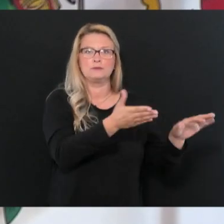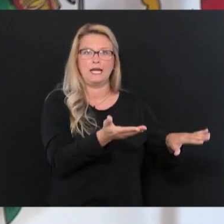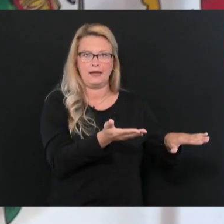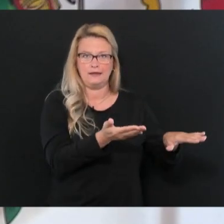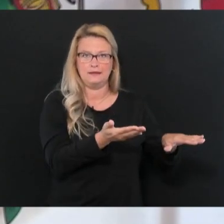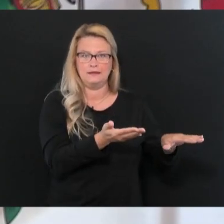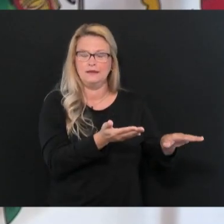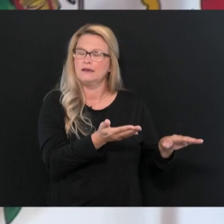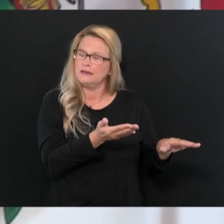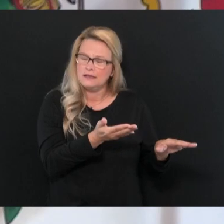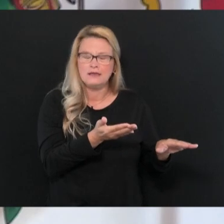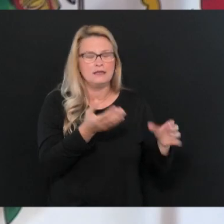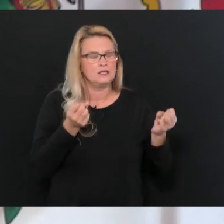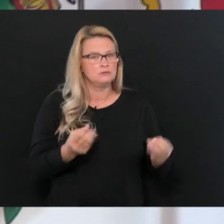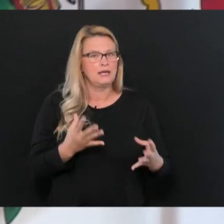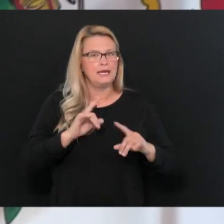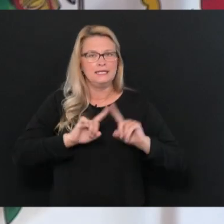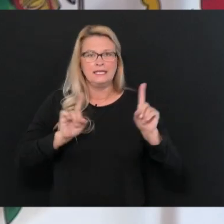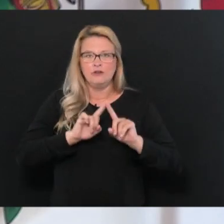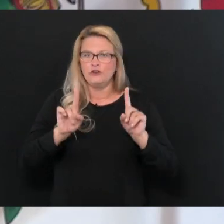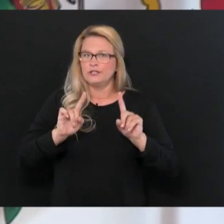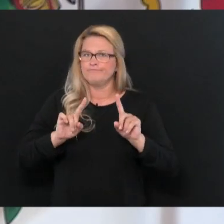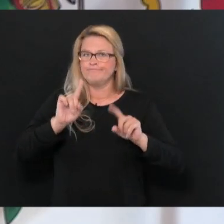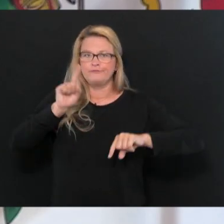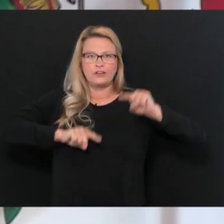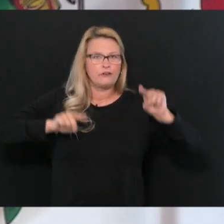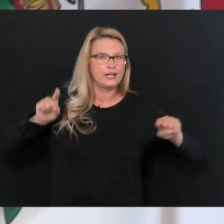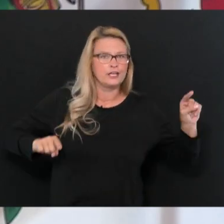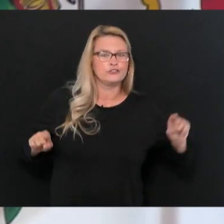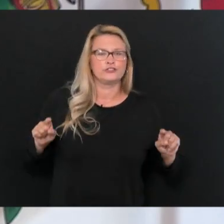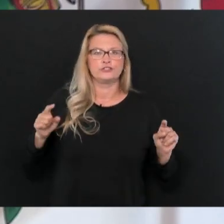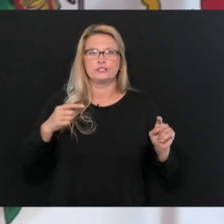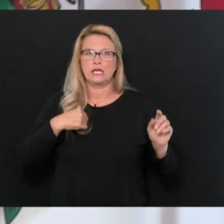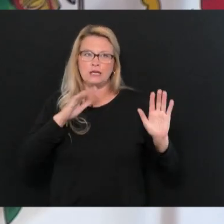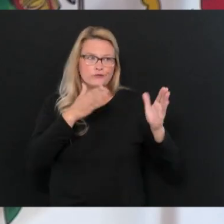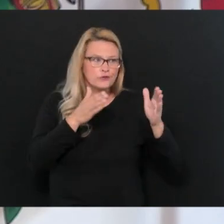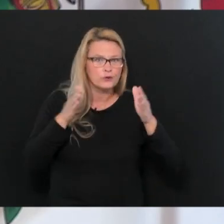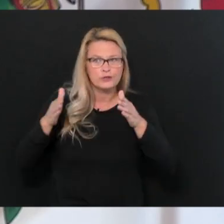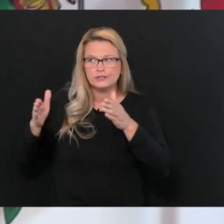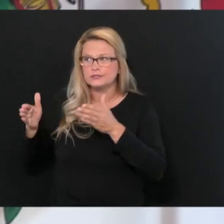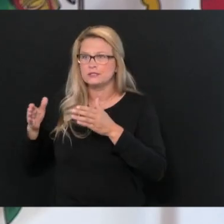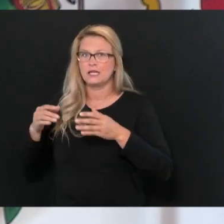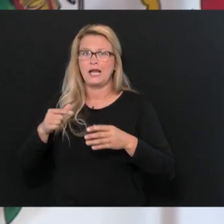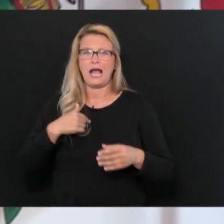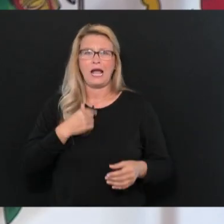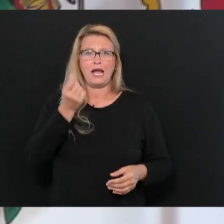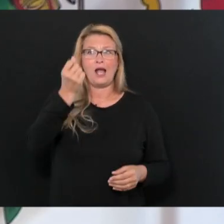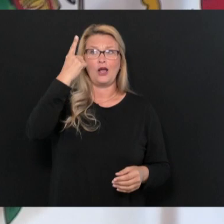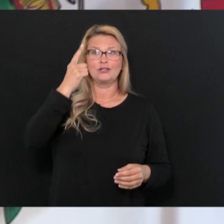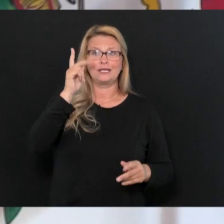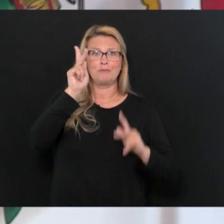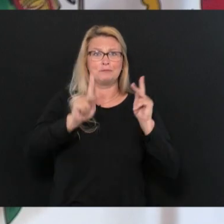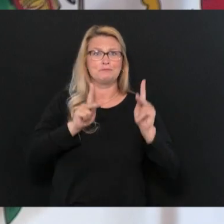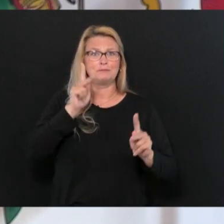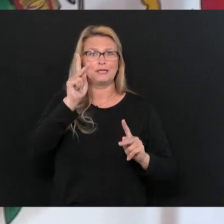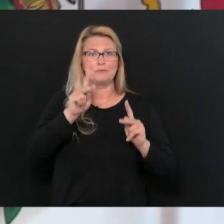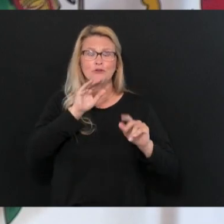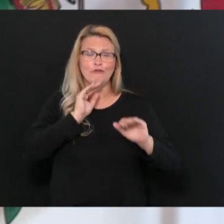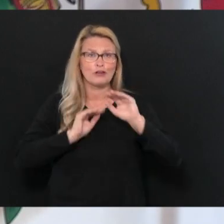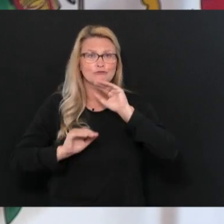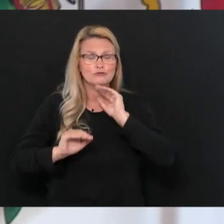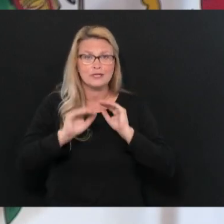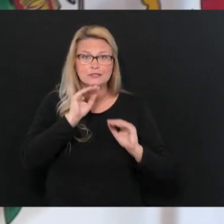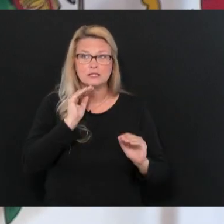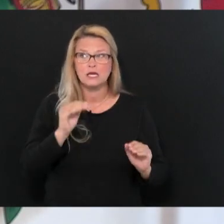So there's so many different variations of this, and I feel everybody's pain and everybody's frustration. There is no